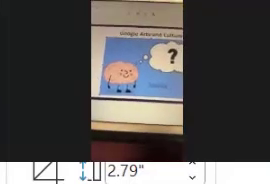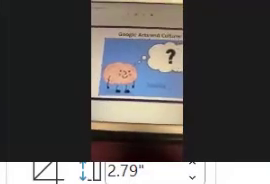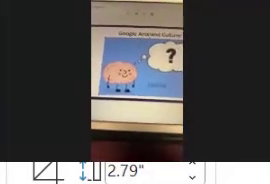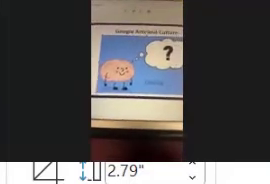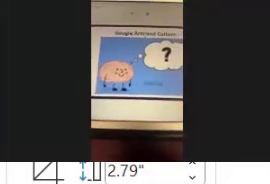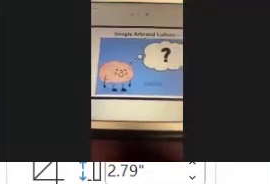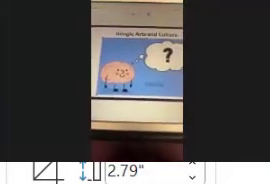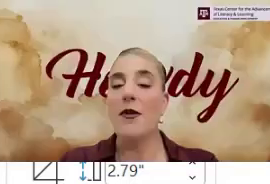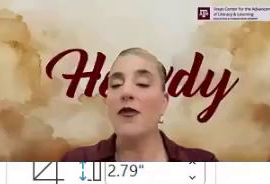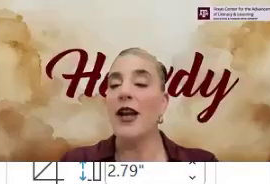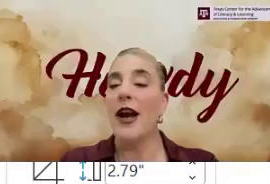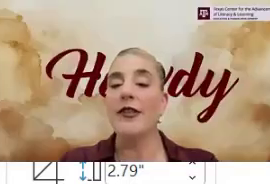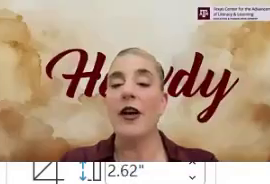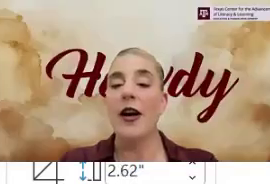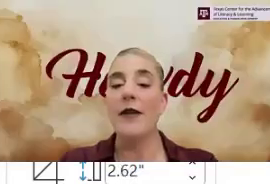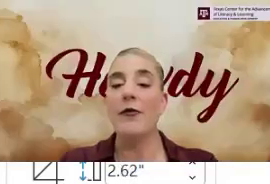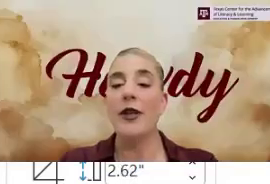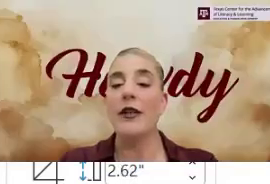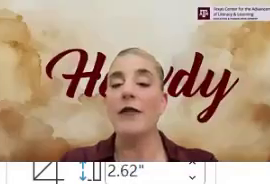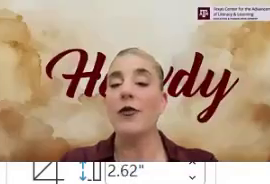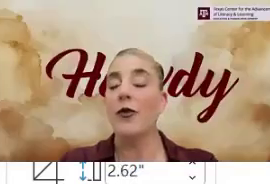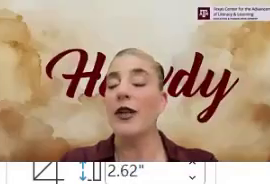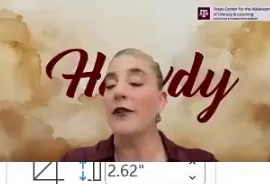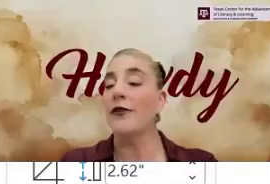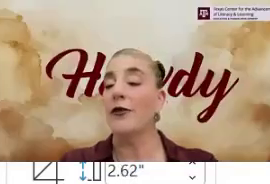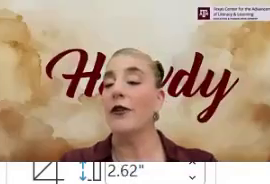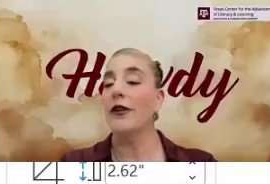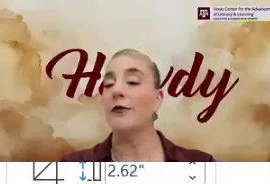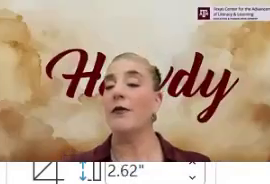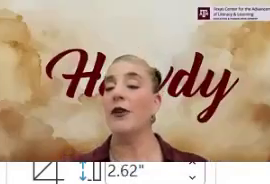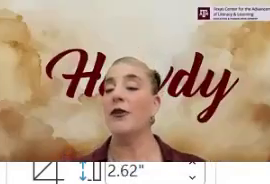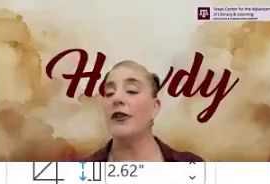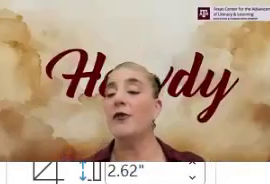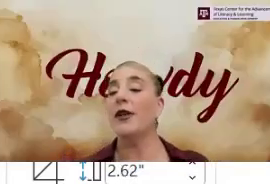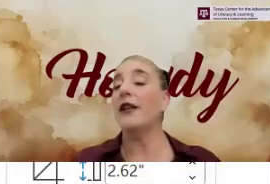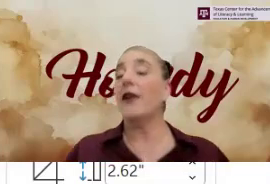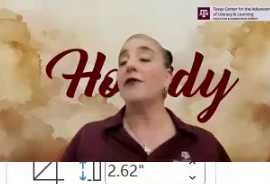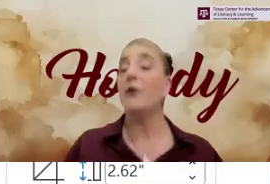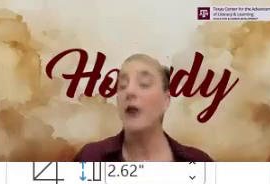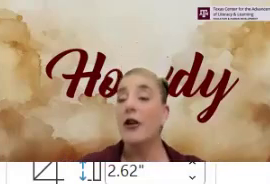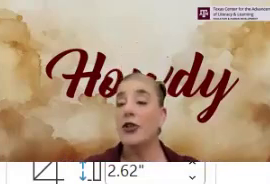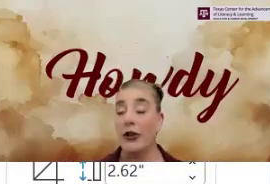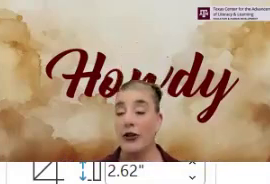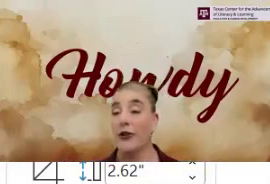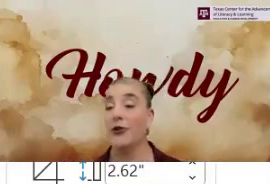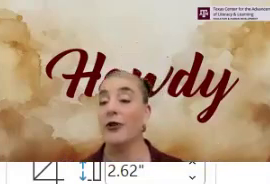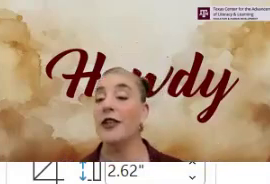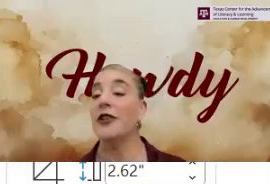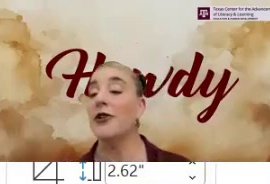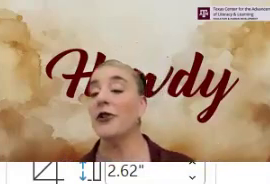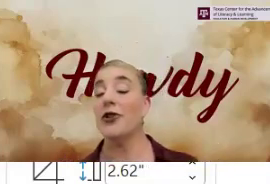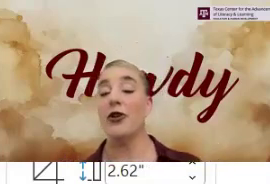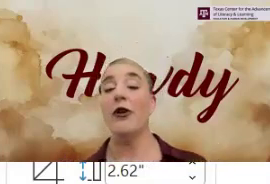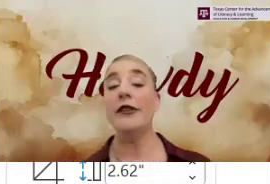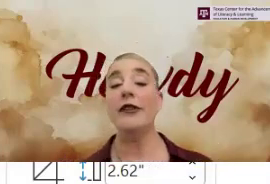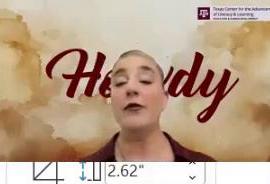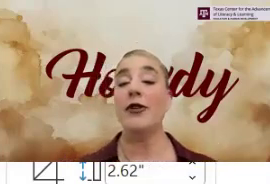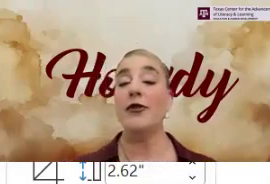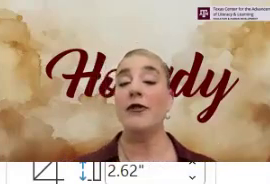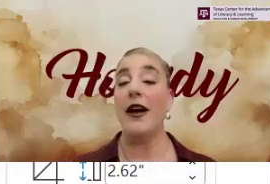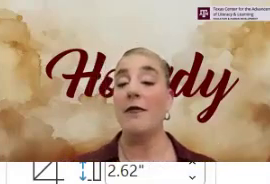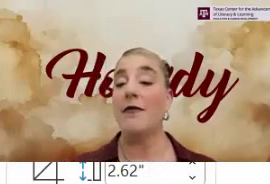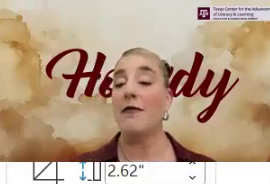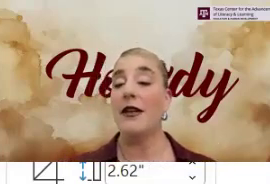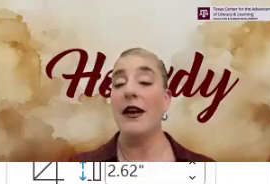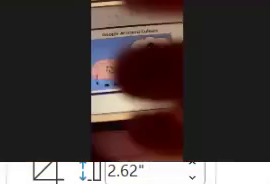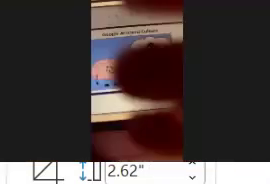that. Maybe if we had time, when we Okay. get through this, maybe Christy, we can have you share your screen and you can show us. Can